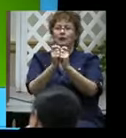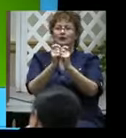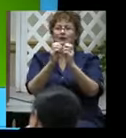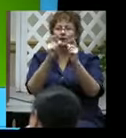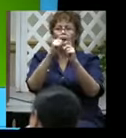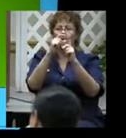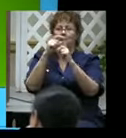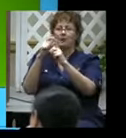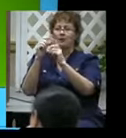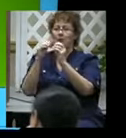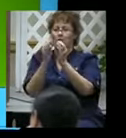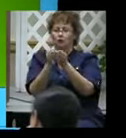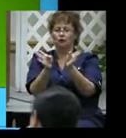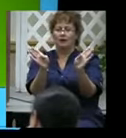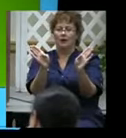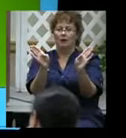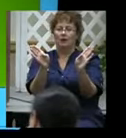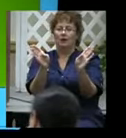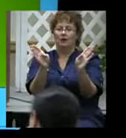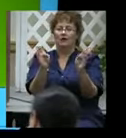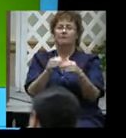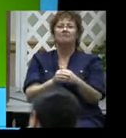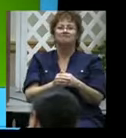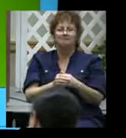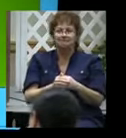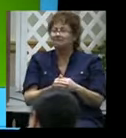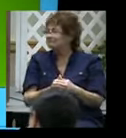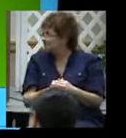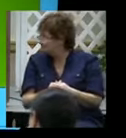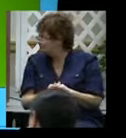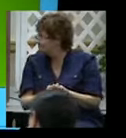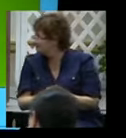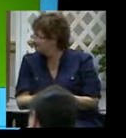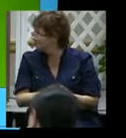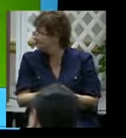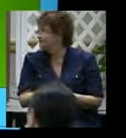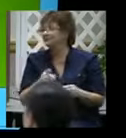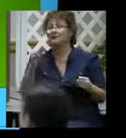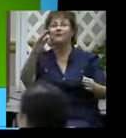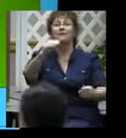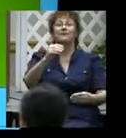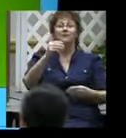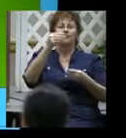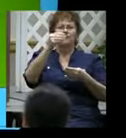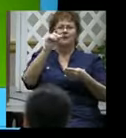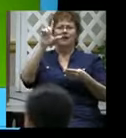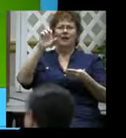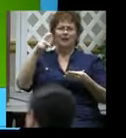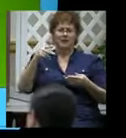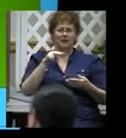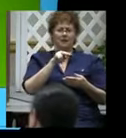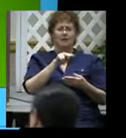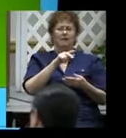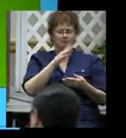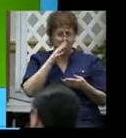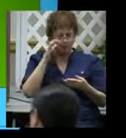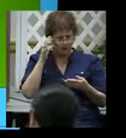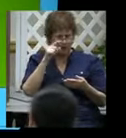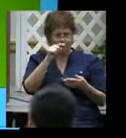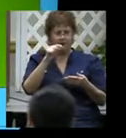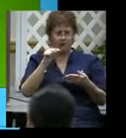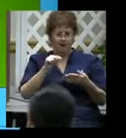becomes much more generic. And again, you get your point across. The recipient the LEP recipient of the translation of this document will understand